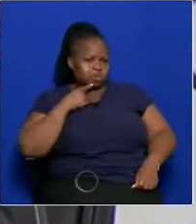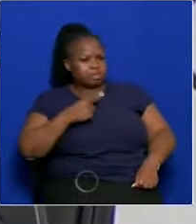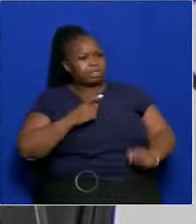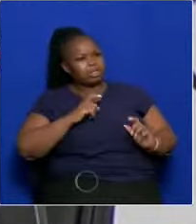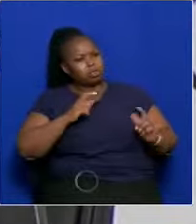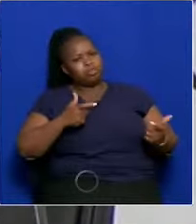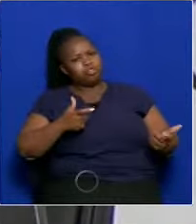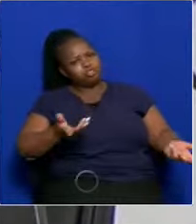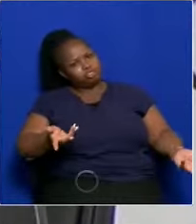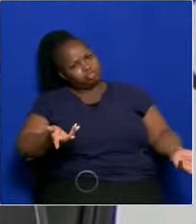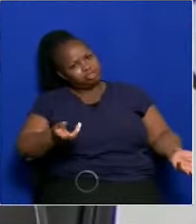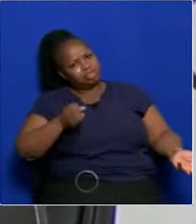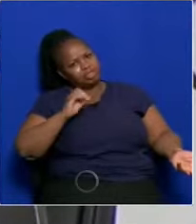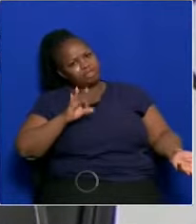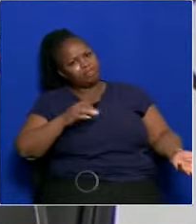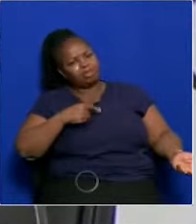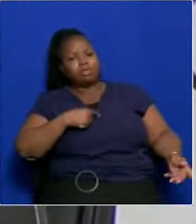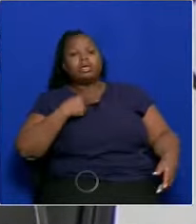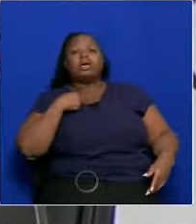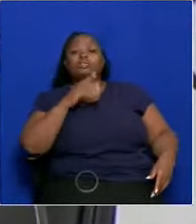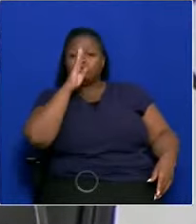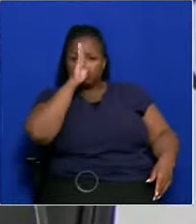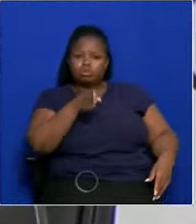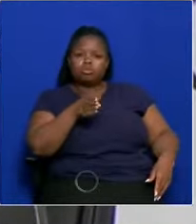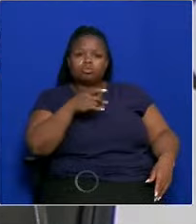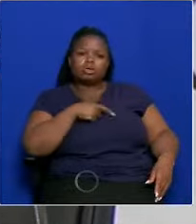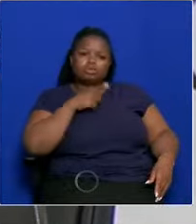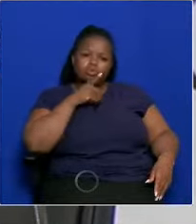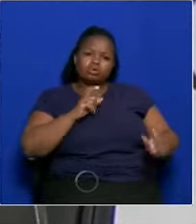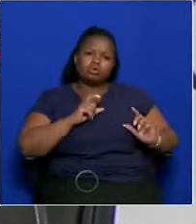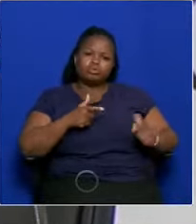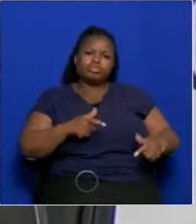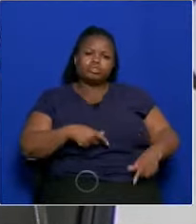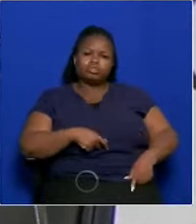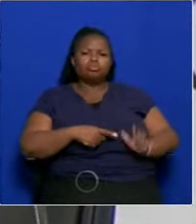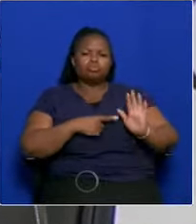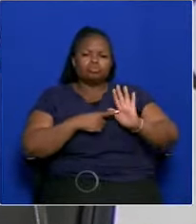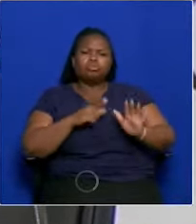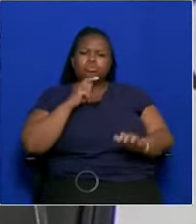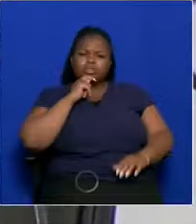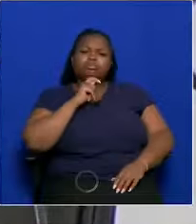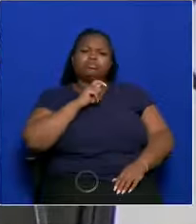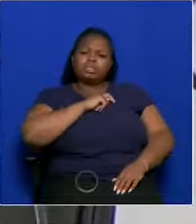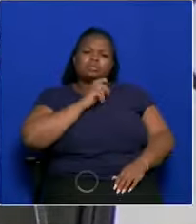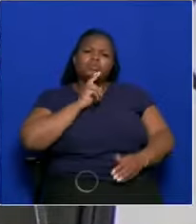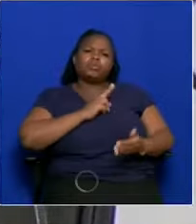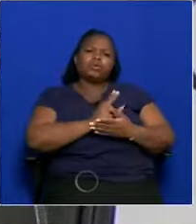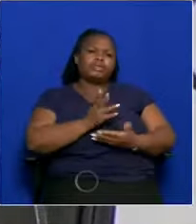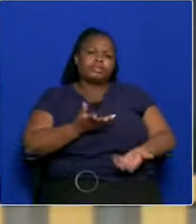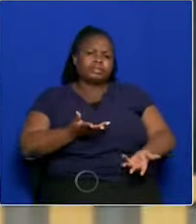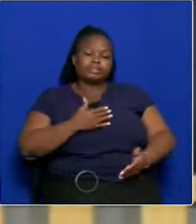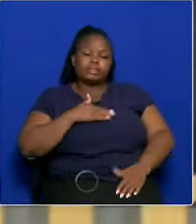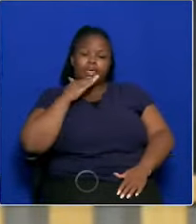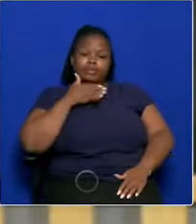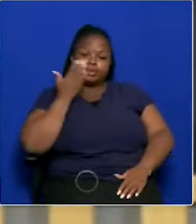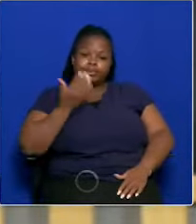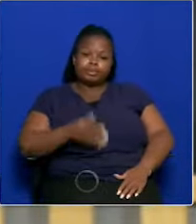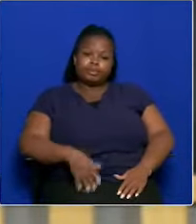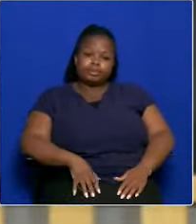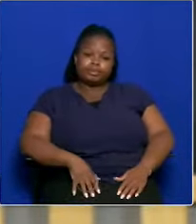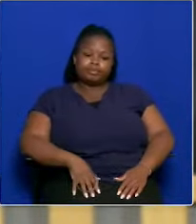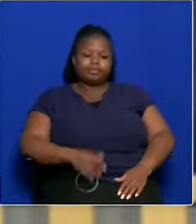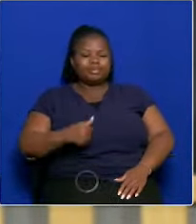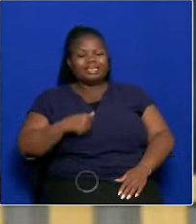told, I told the commission, showing that I'm faithful, that is not enough. That's why I say, if you had not